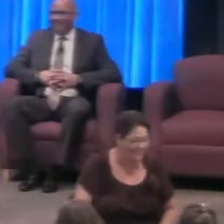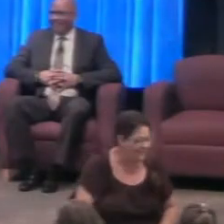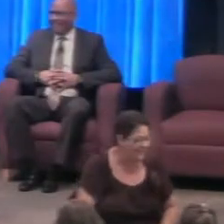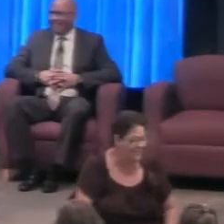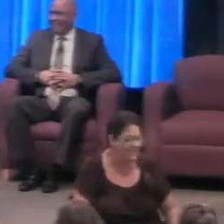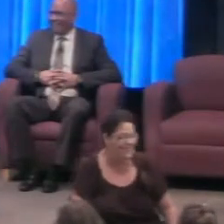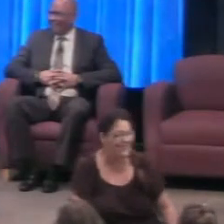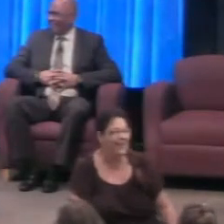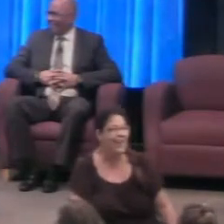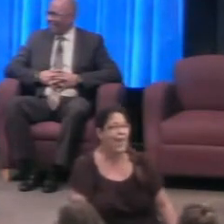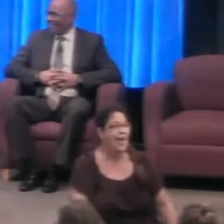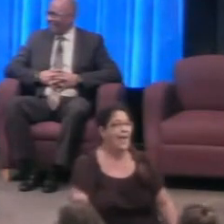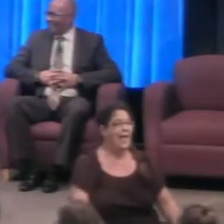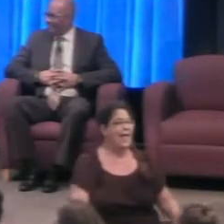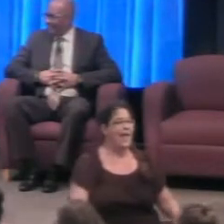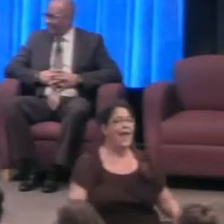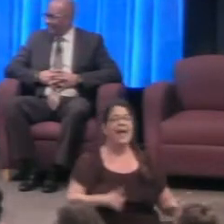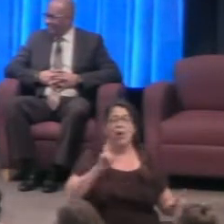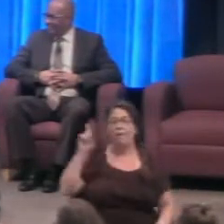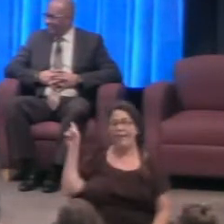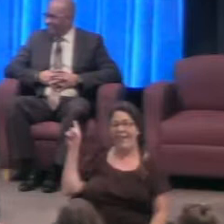Where did it go?